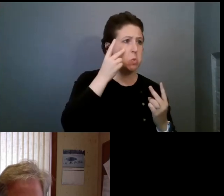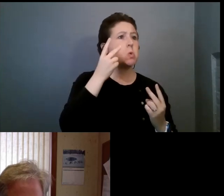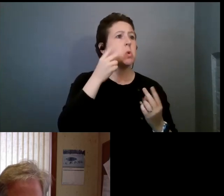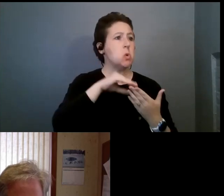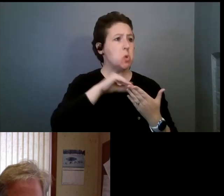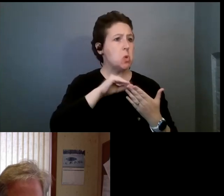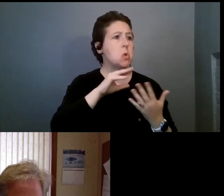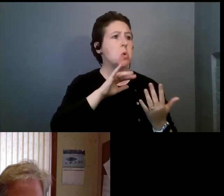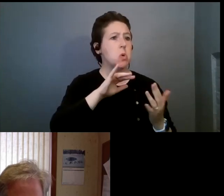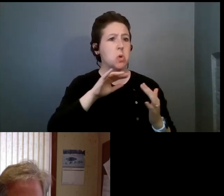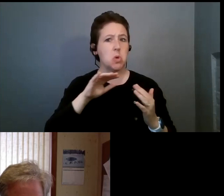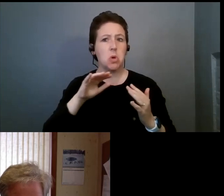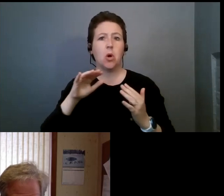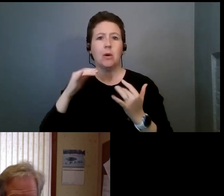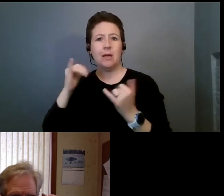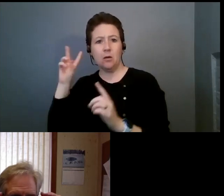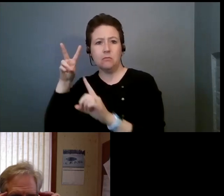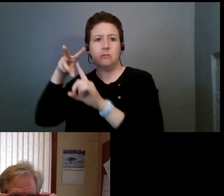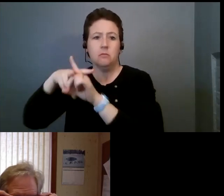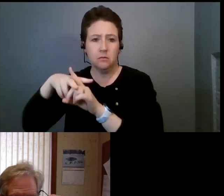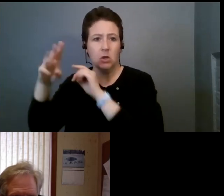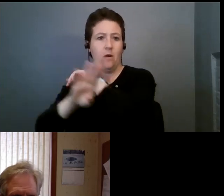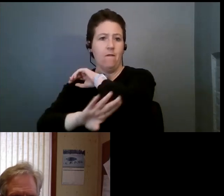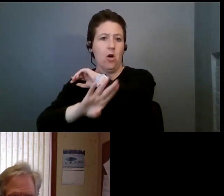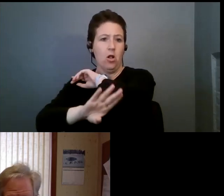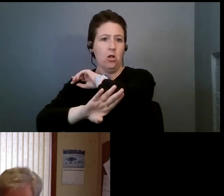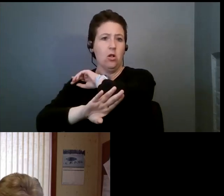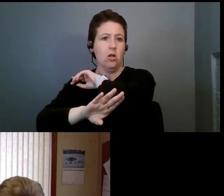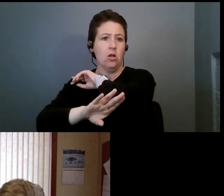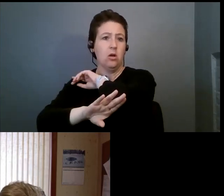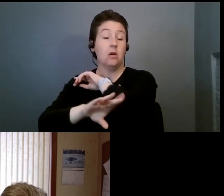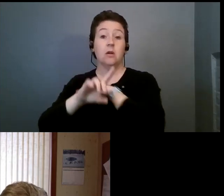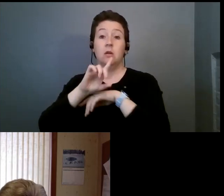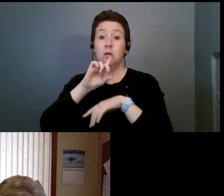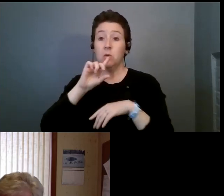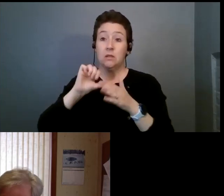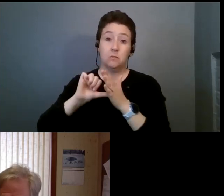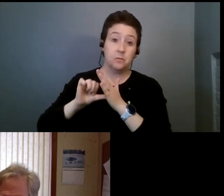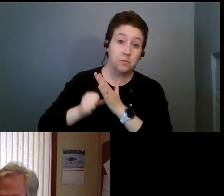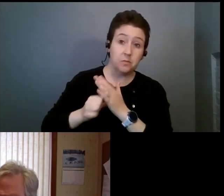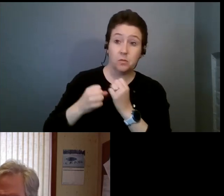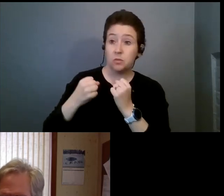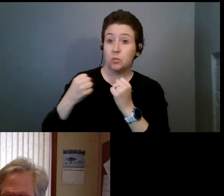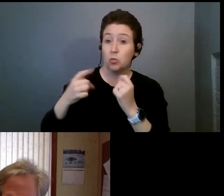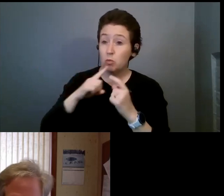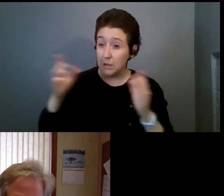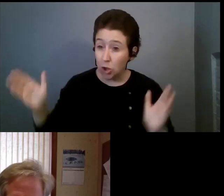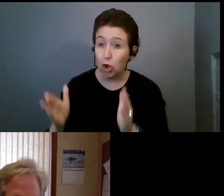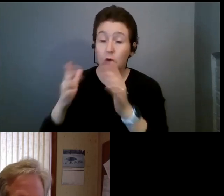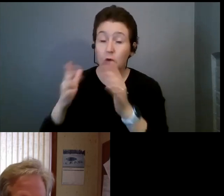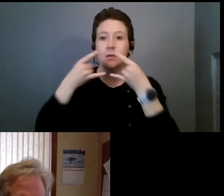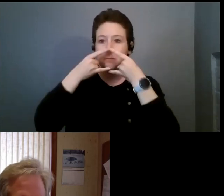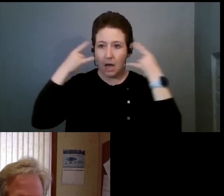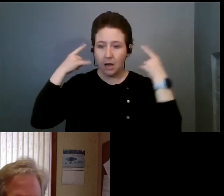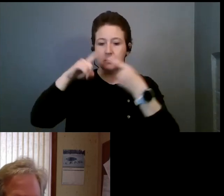intended it as a pilot to the fall term. And again, the strong emphasis is going to be on proper mask wearing and